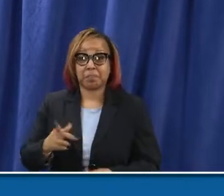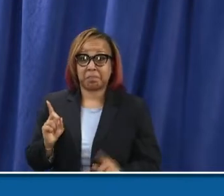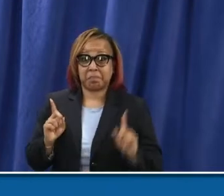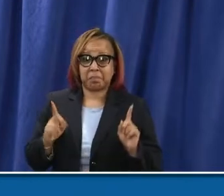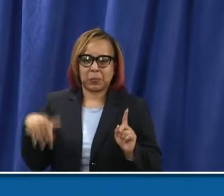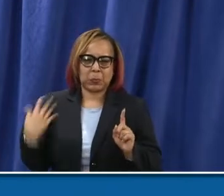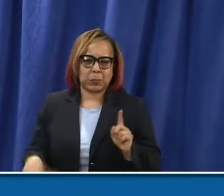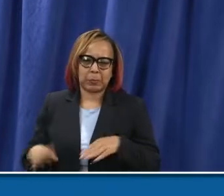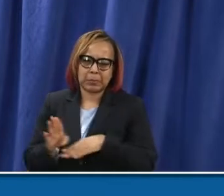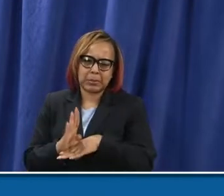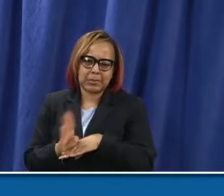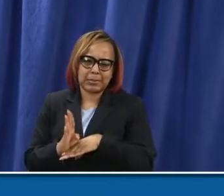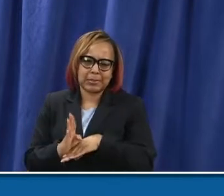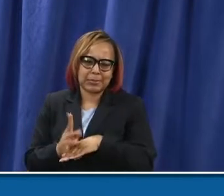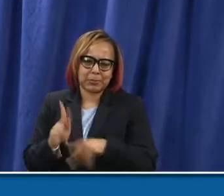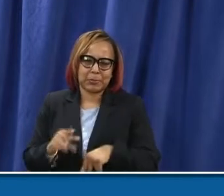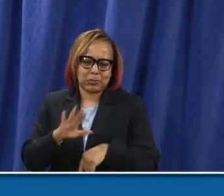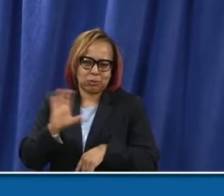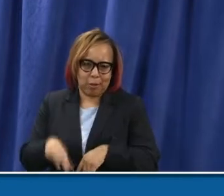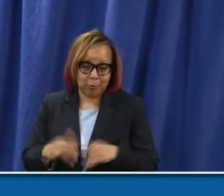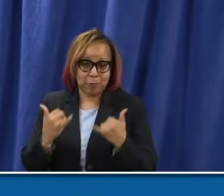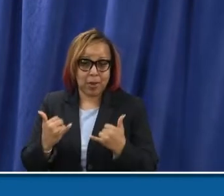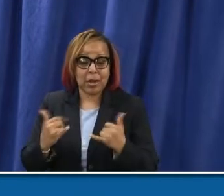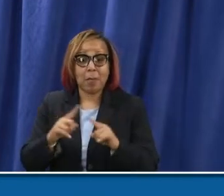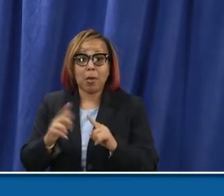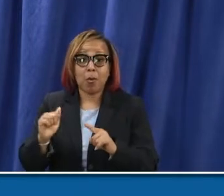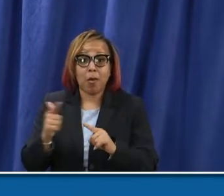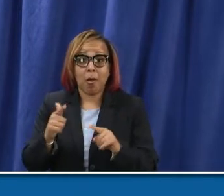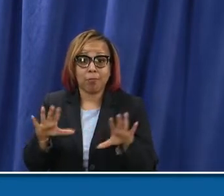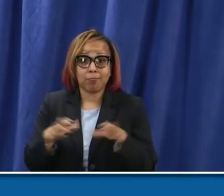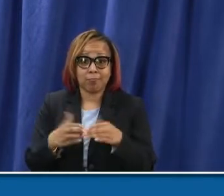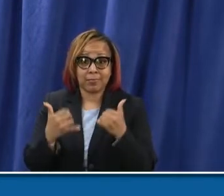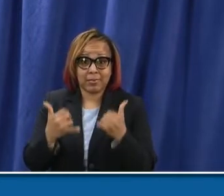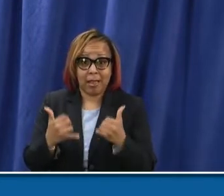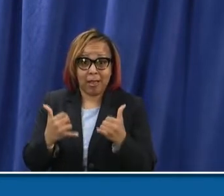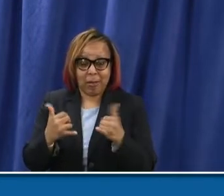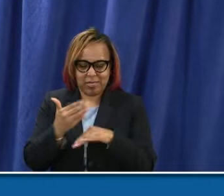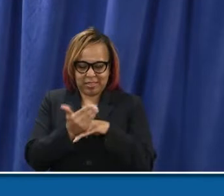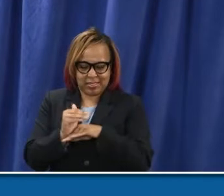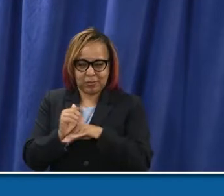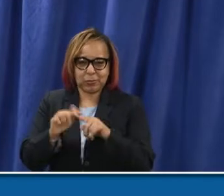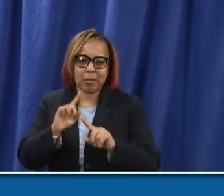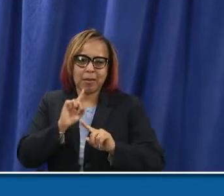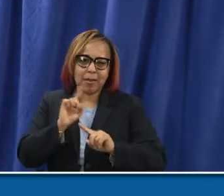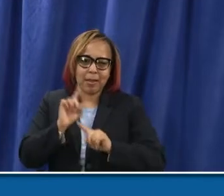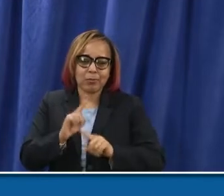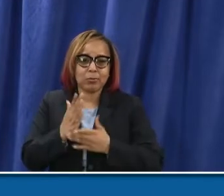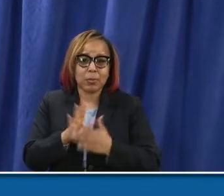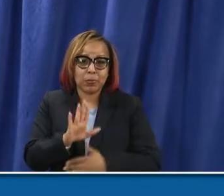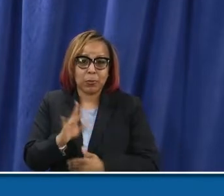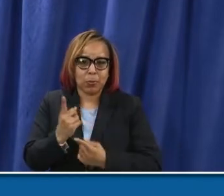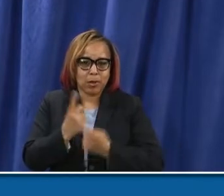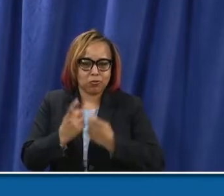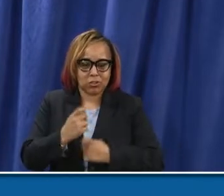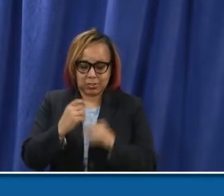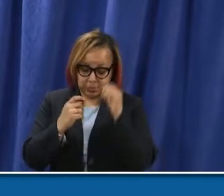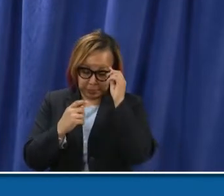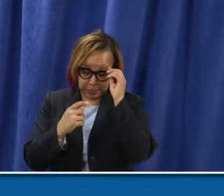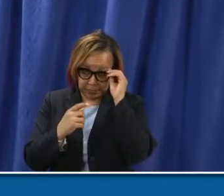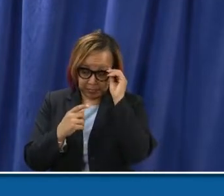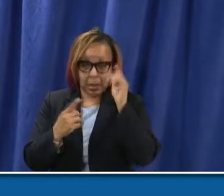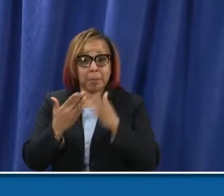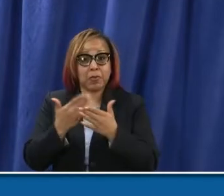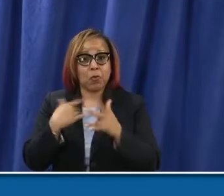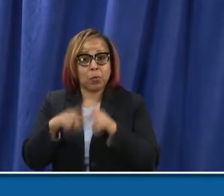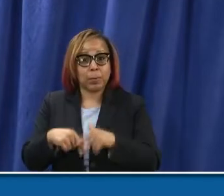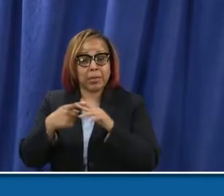two of the busiest people in Chicago right now, but we are all taking some time this evening to answer some of your questions. Before we